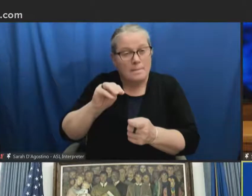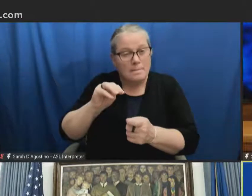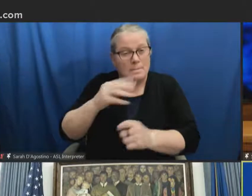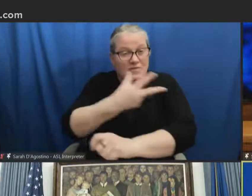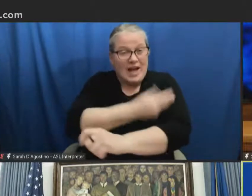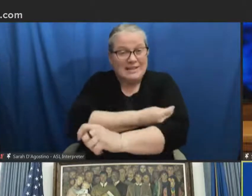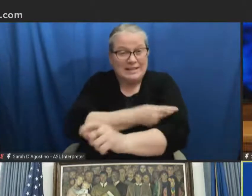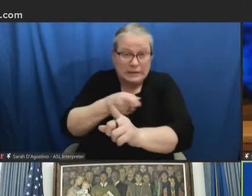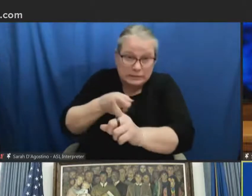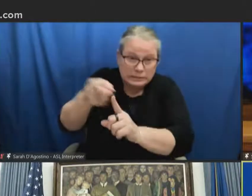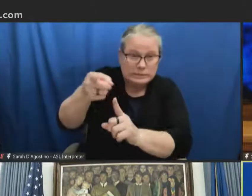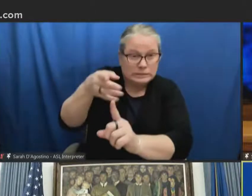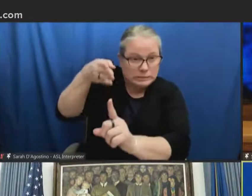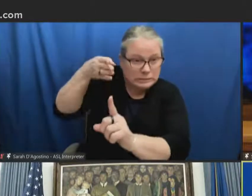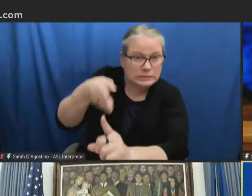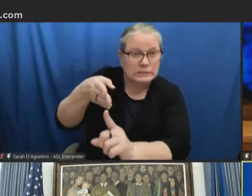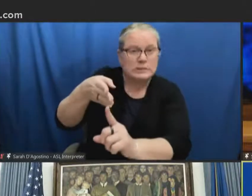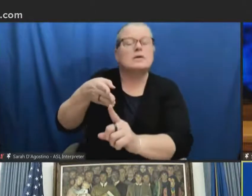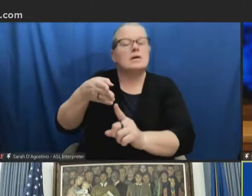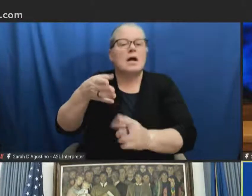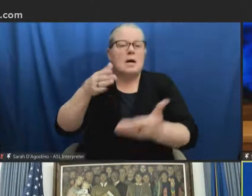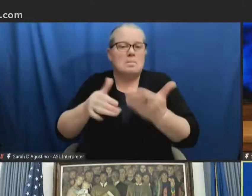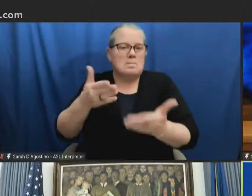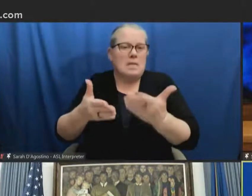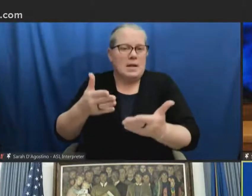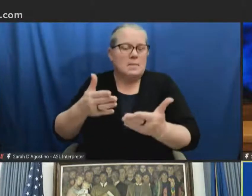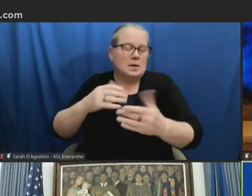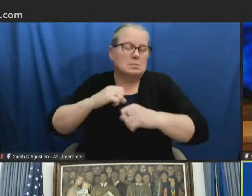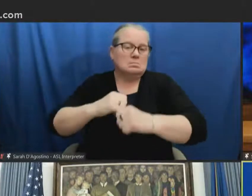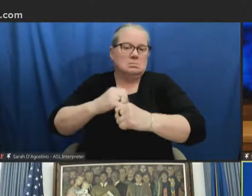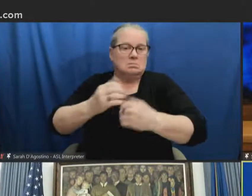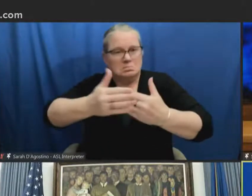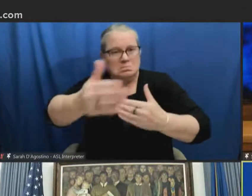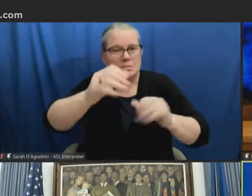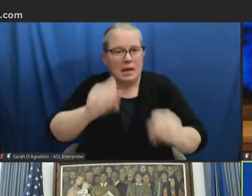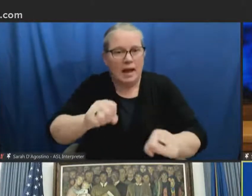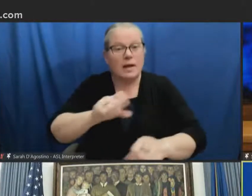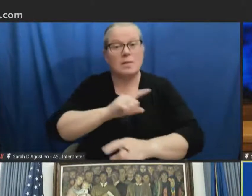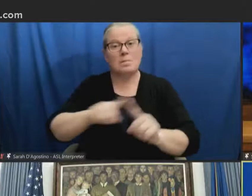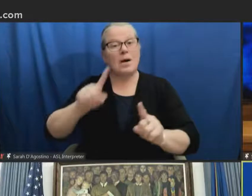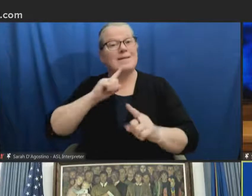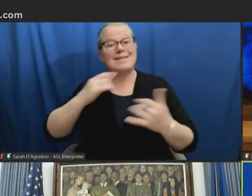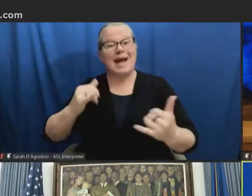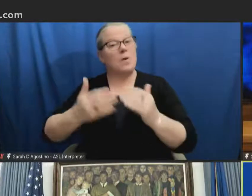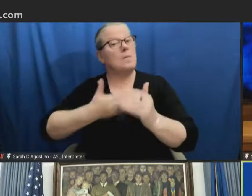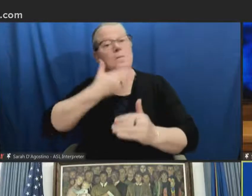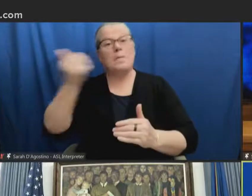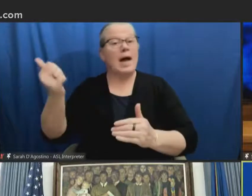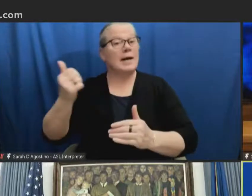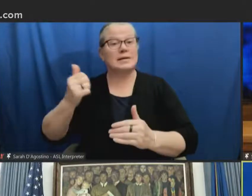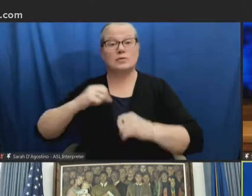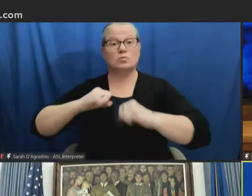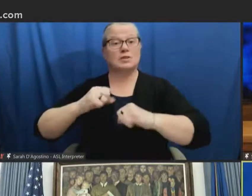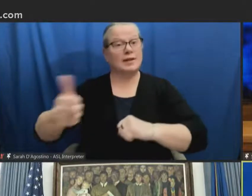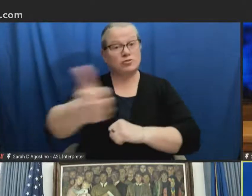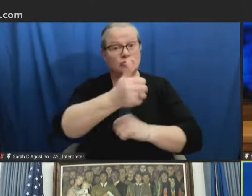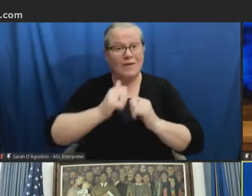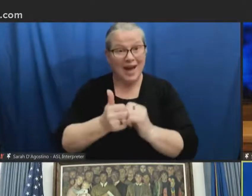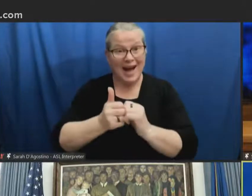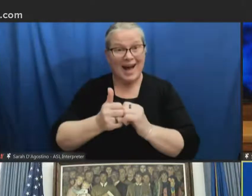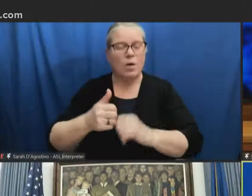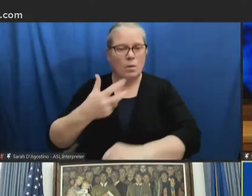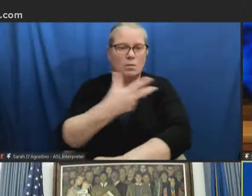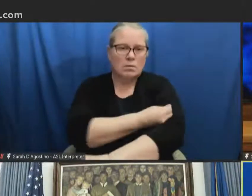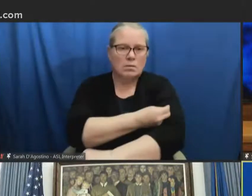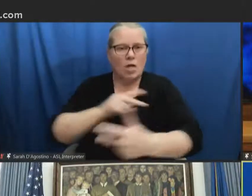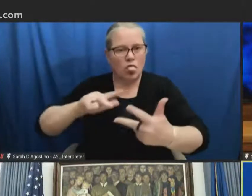the best way to be able to protect yourself is to get boosted. And we still have made great progress in this, but there still are